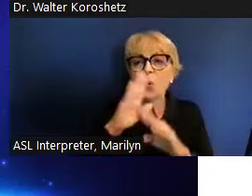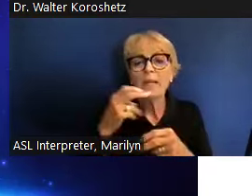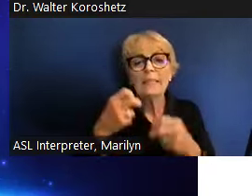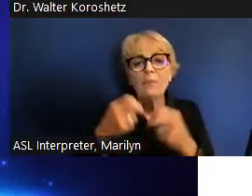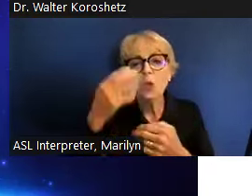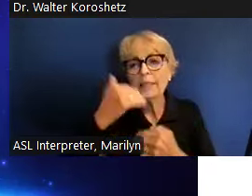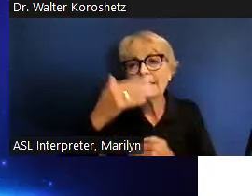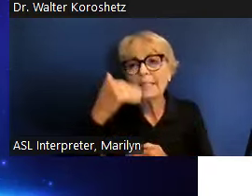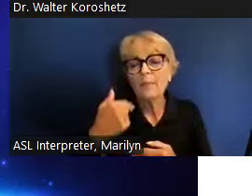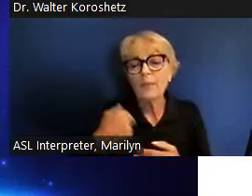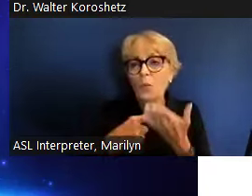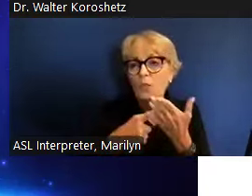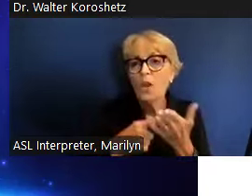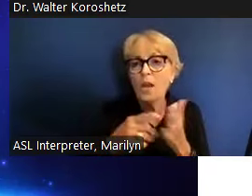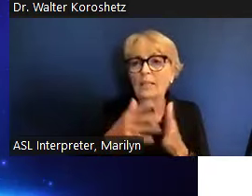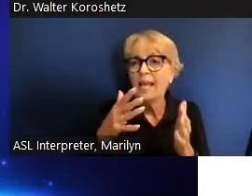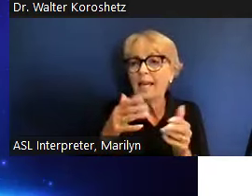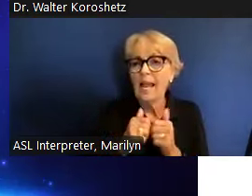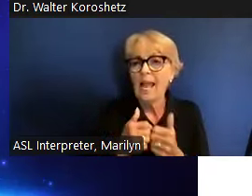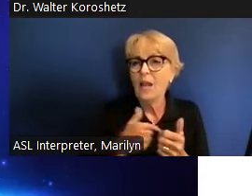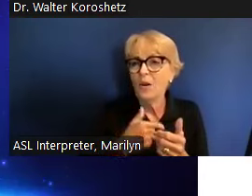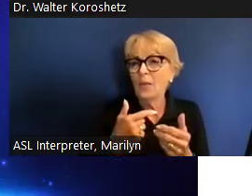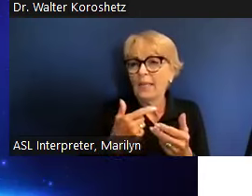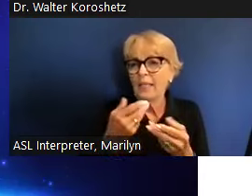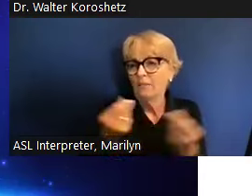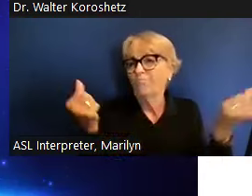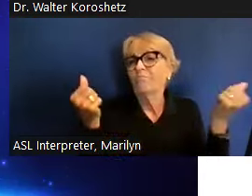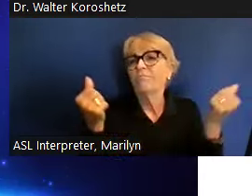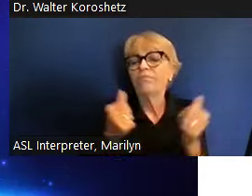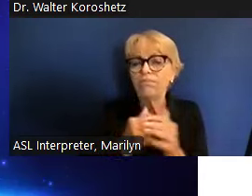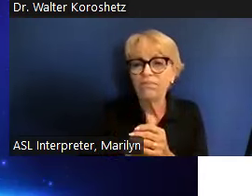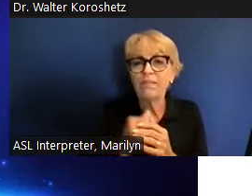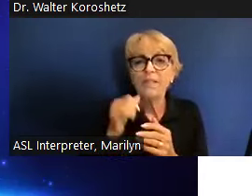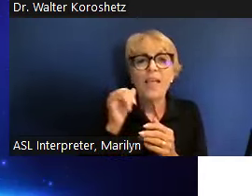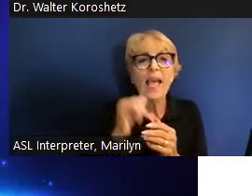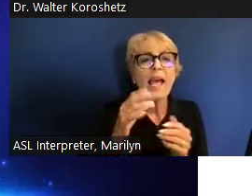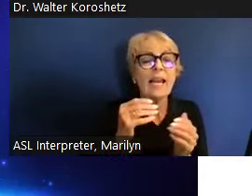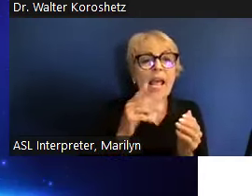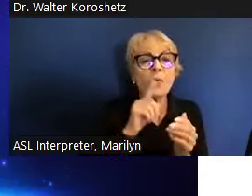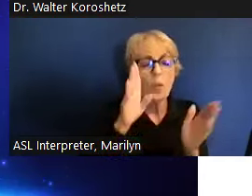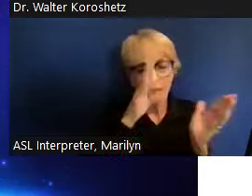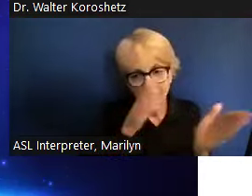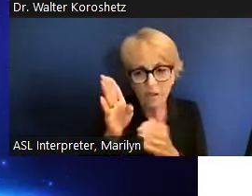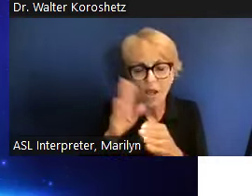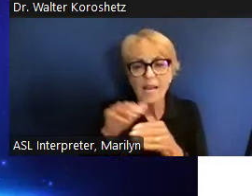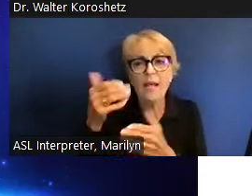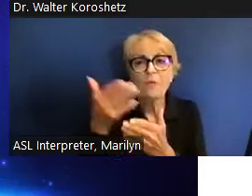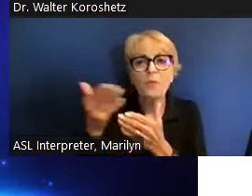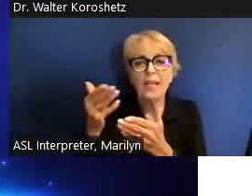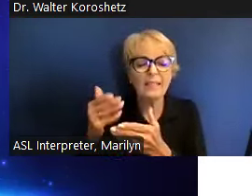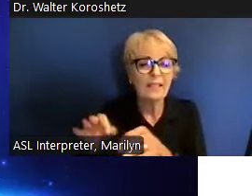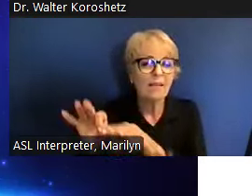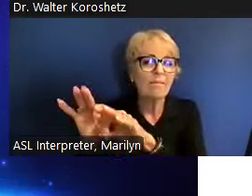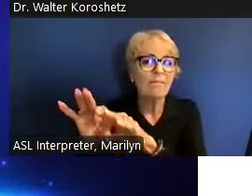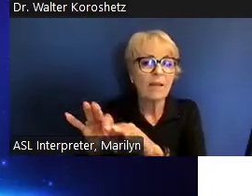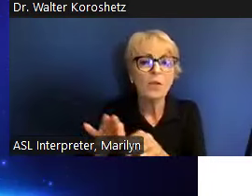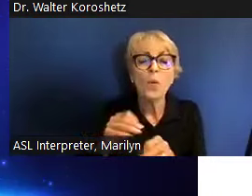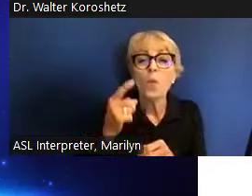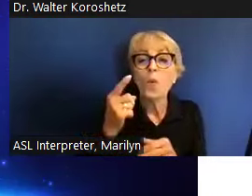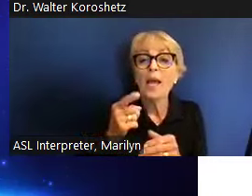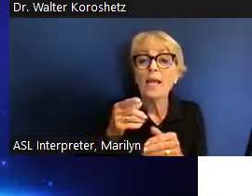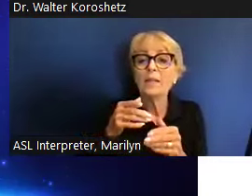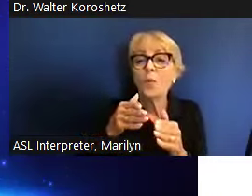talk a lot about how do we diffuse that light? How do we shine light on other things that are value added? One of the ways that I'll do this is actually